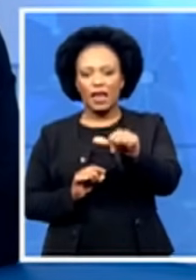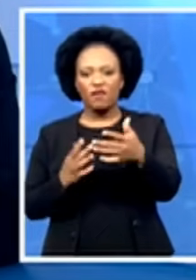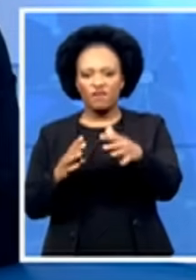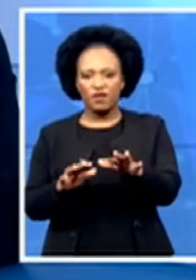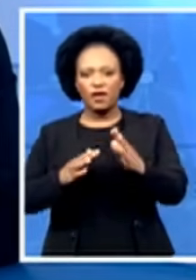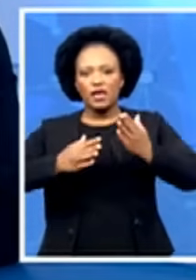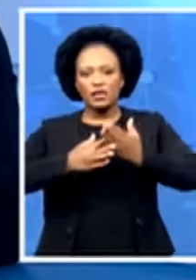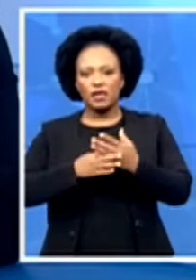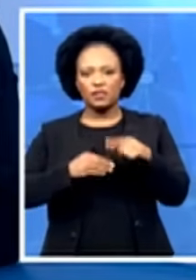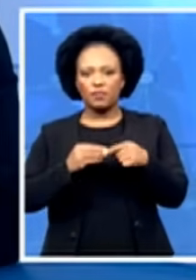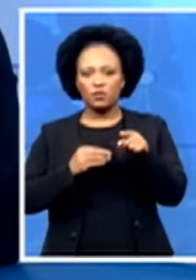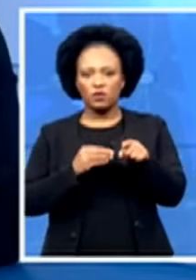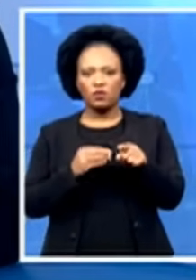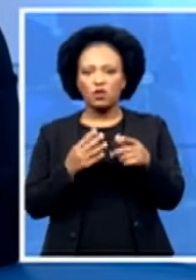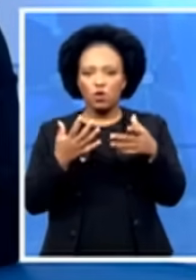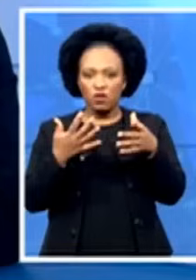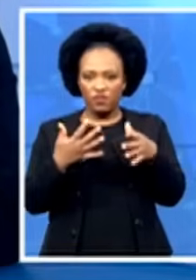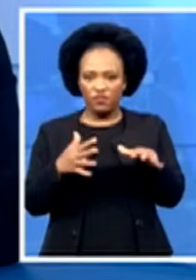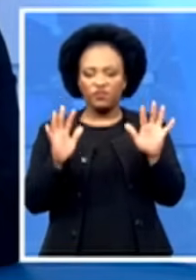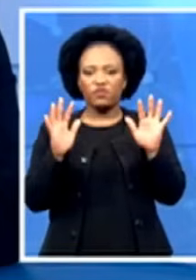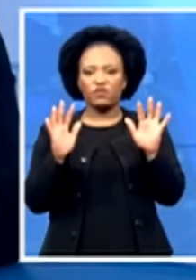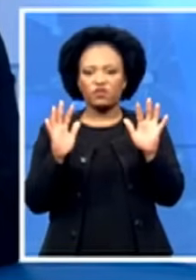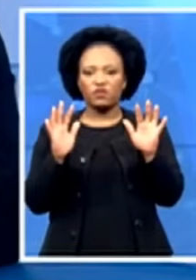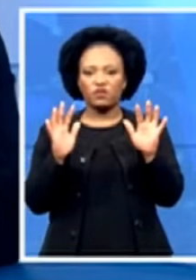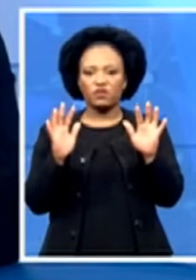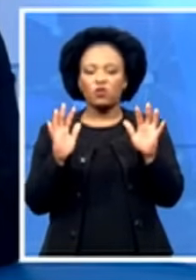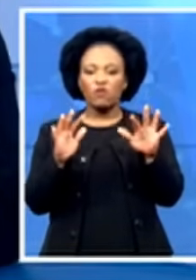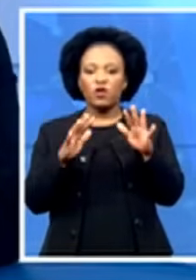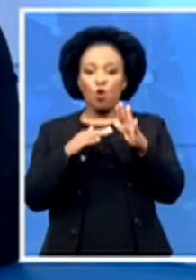soon as we have reestablished the line to Makangela, we'll be touching base with him. But for now,